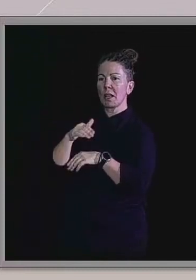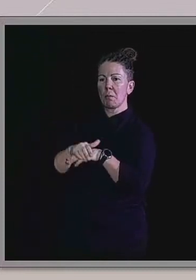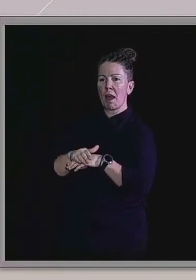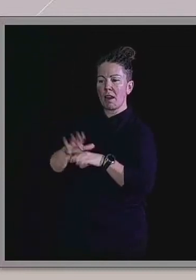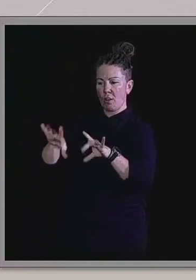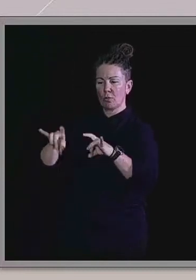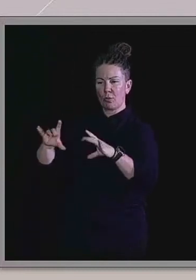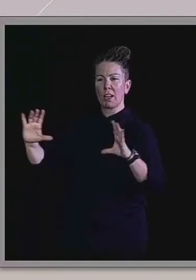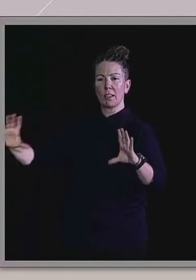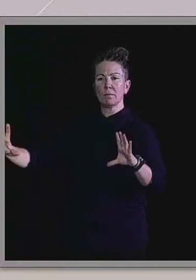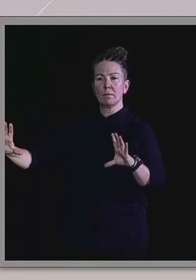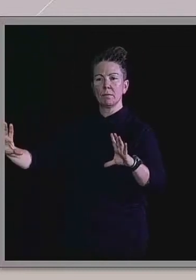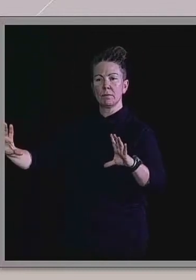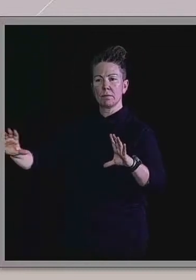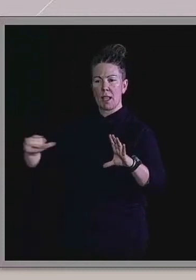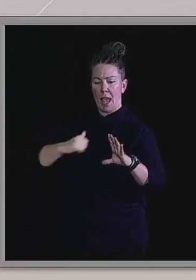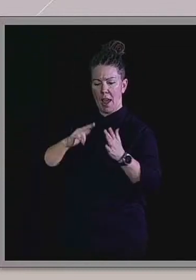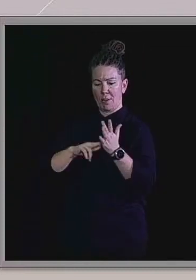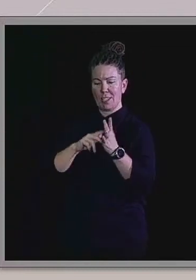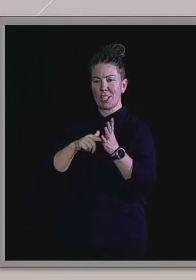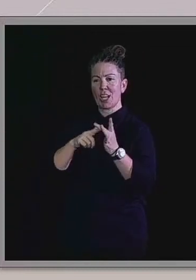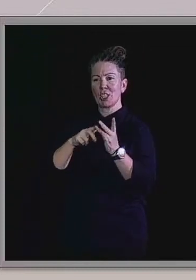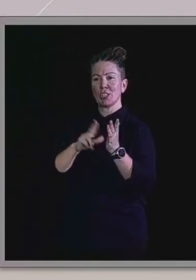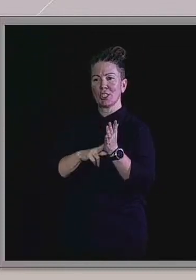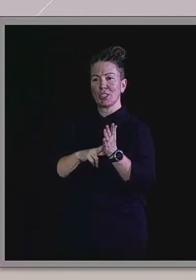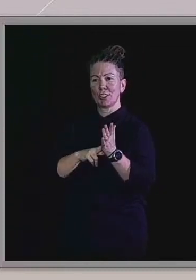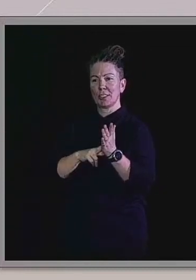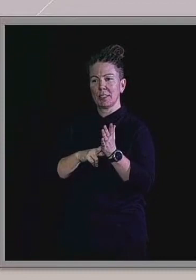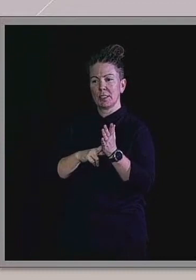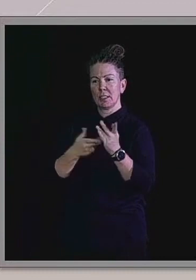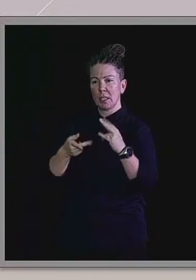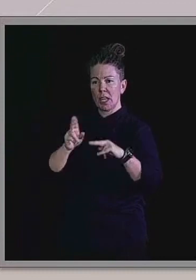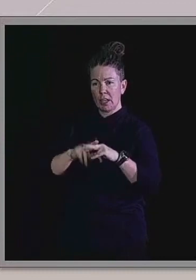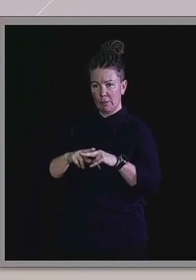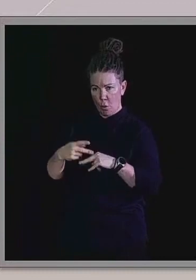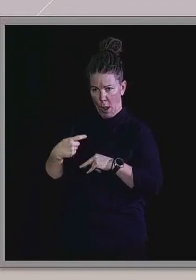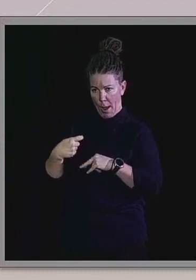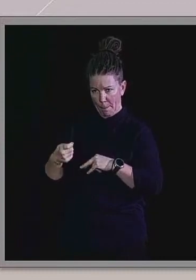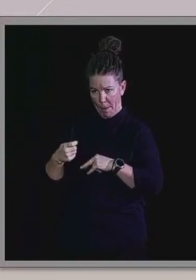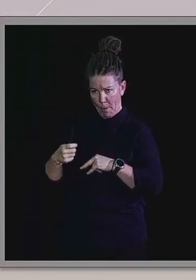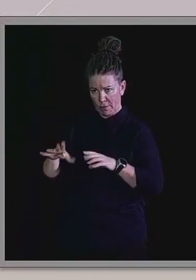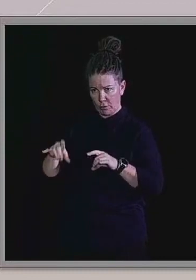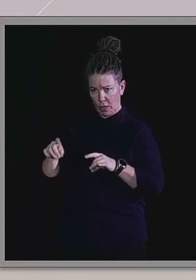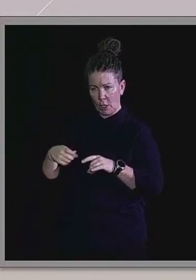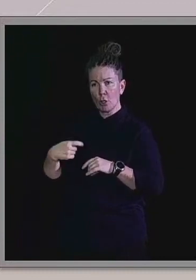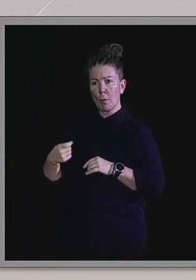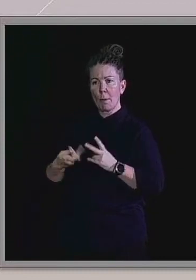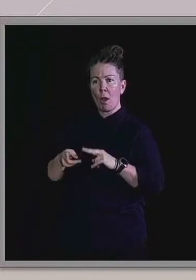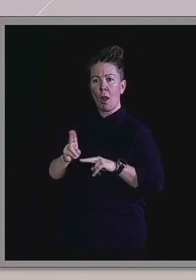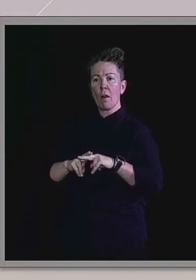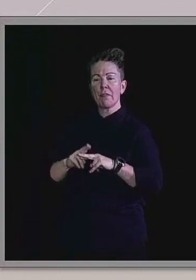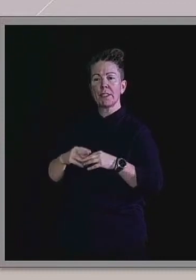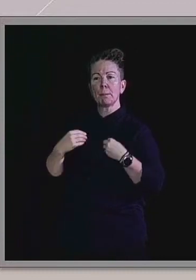important to us because everyone who's a member of Yindjibarndi is a member of this business. And we wanted to succeed for the reason that